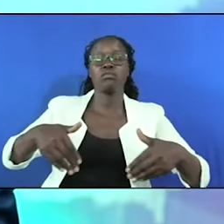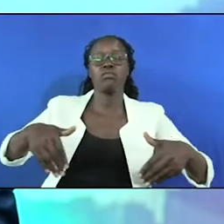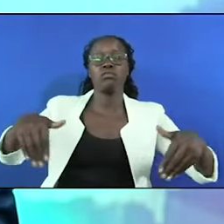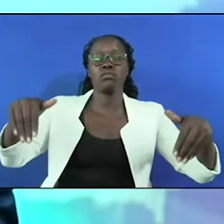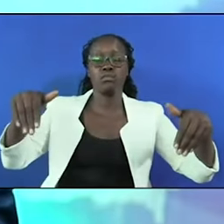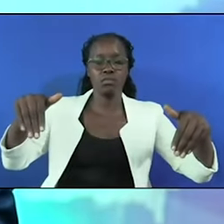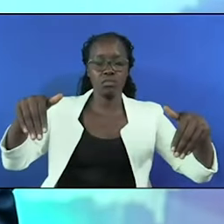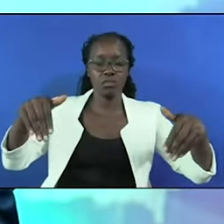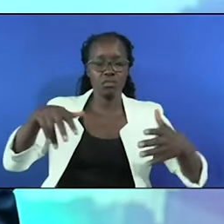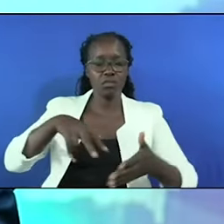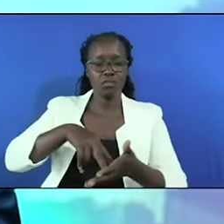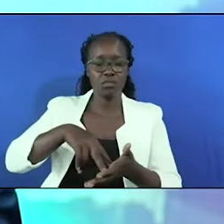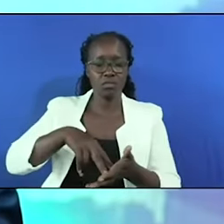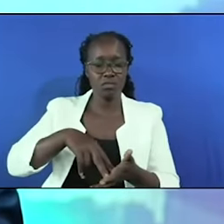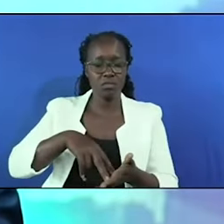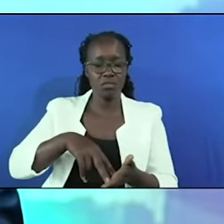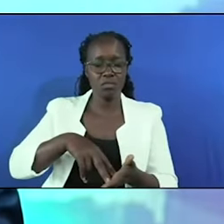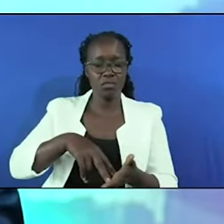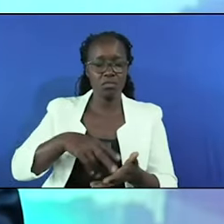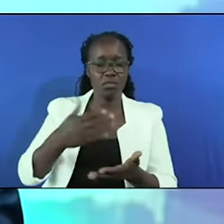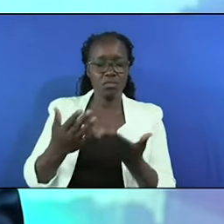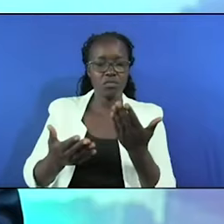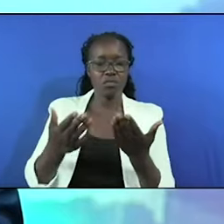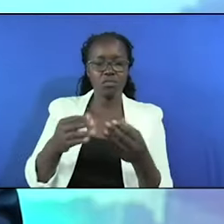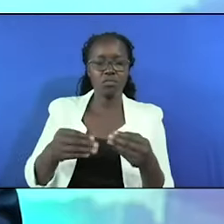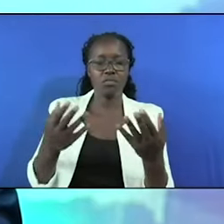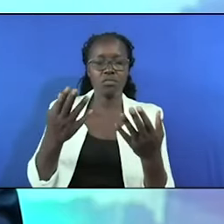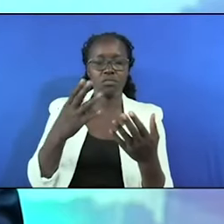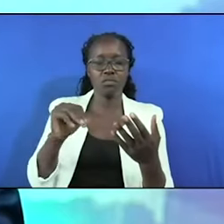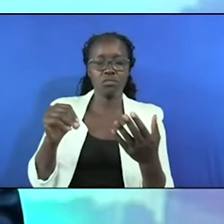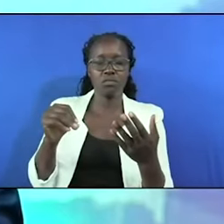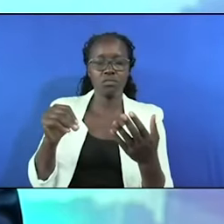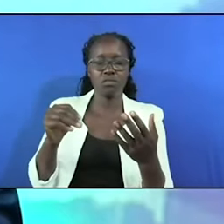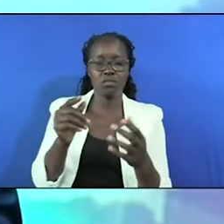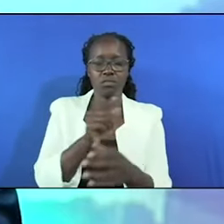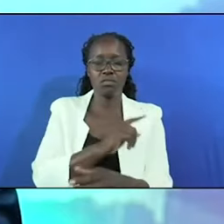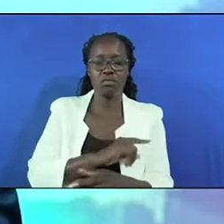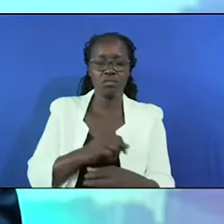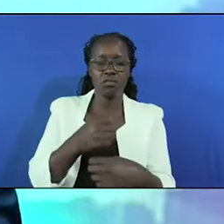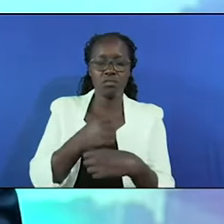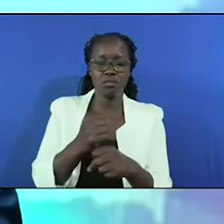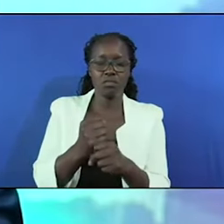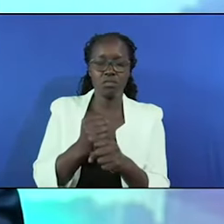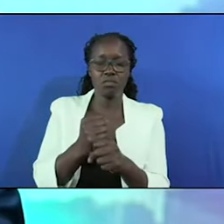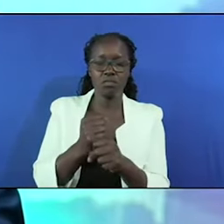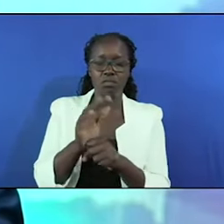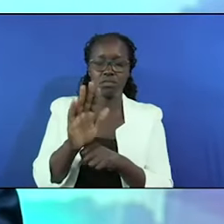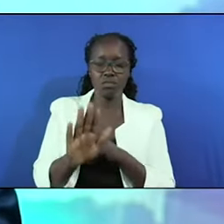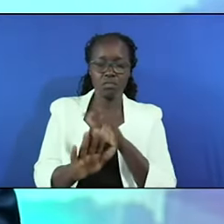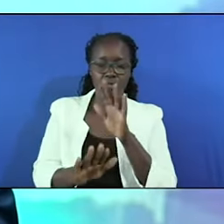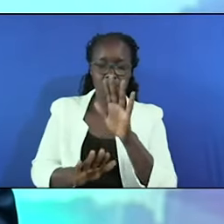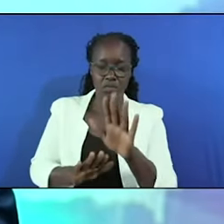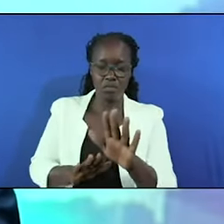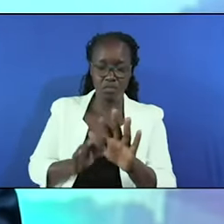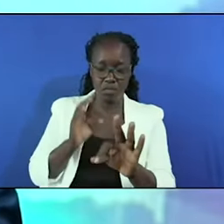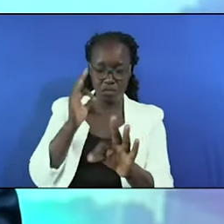in front, to stand up, may you give them the grace to make that step.